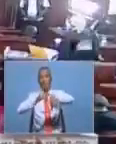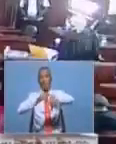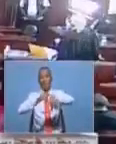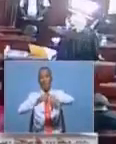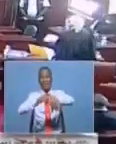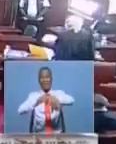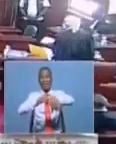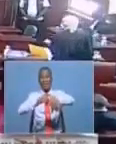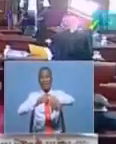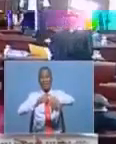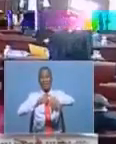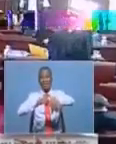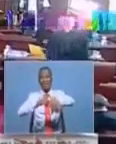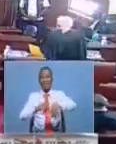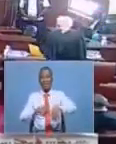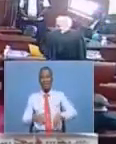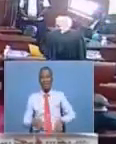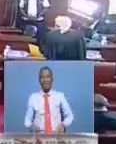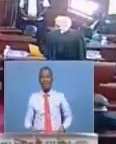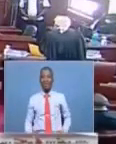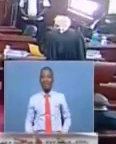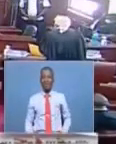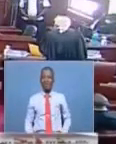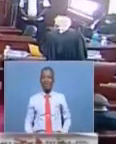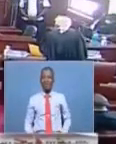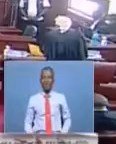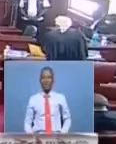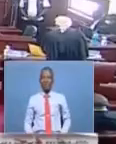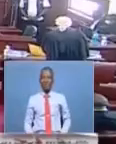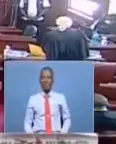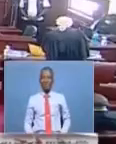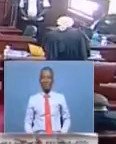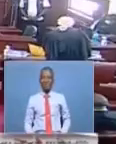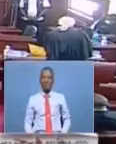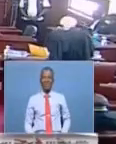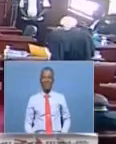I'm 3/4 of the way through.